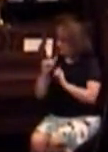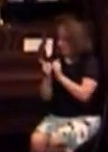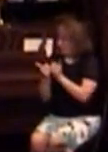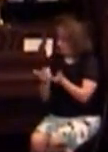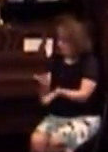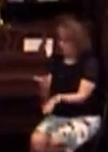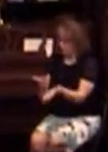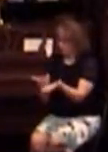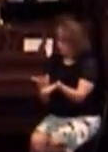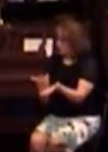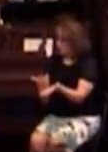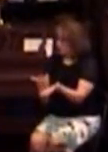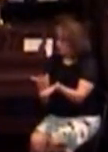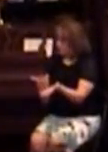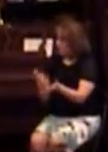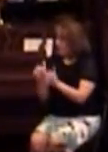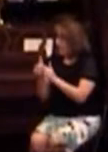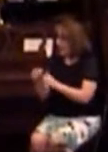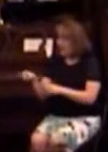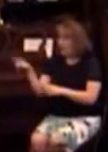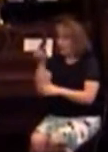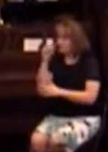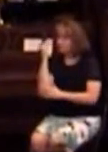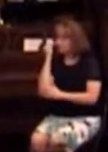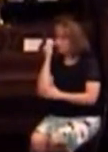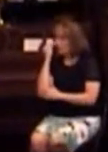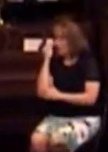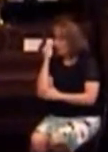Like, how do you figure out that you're blind if you're blind?